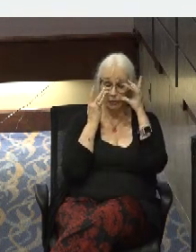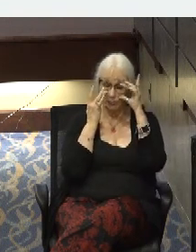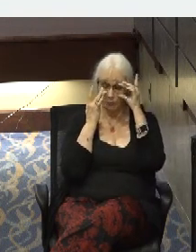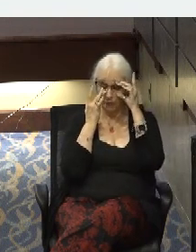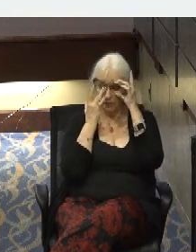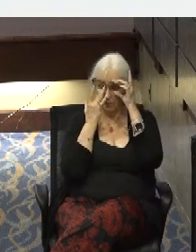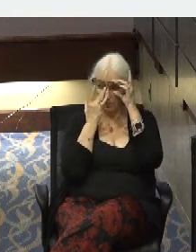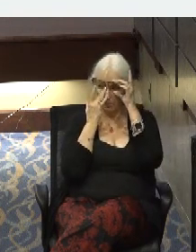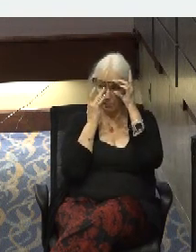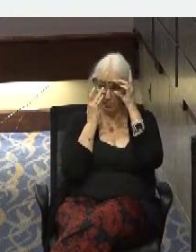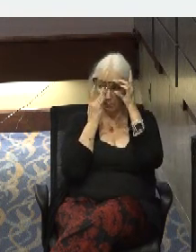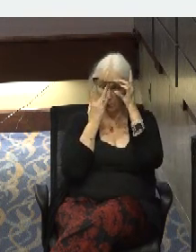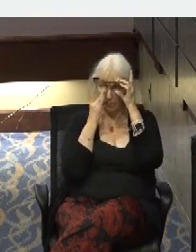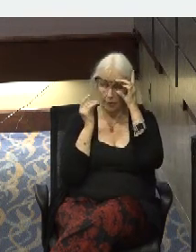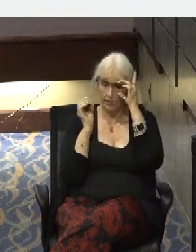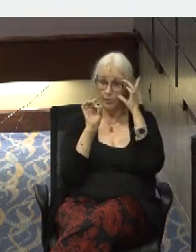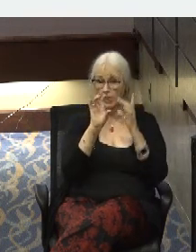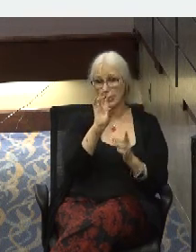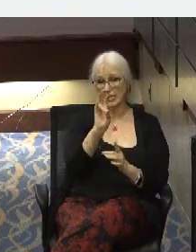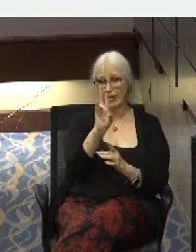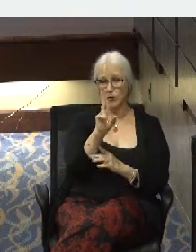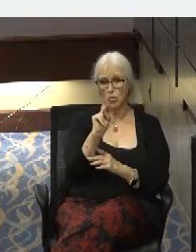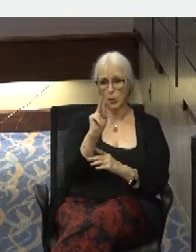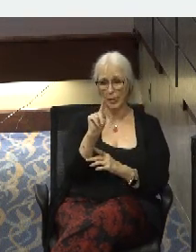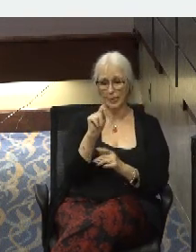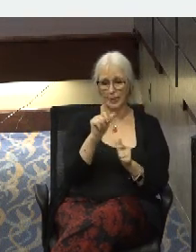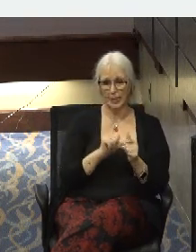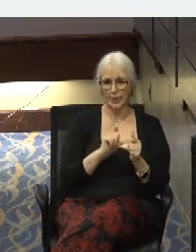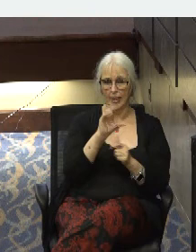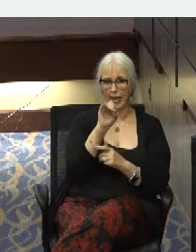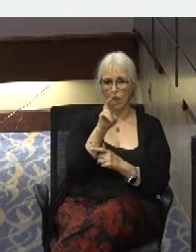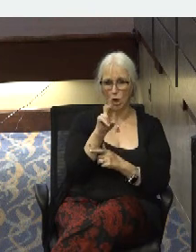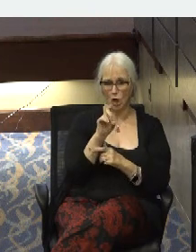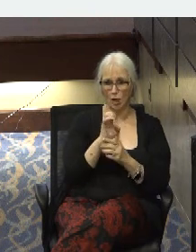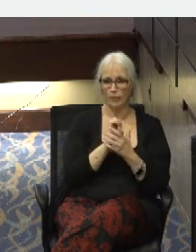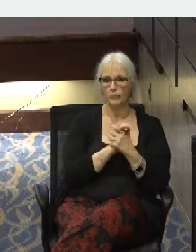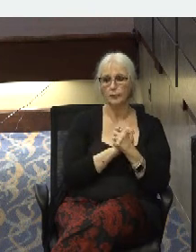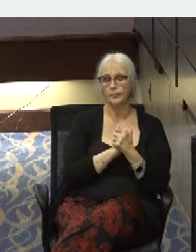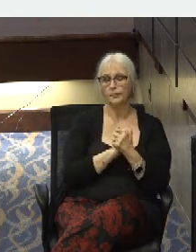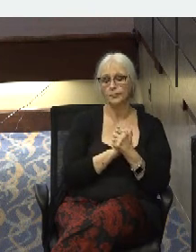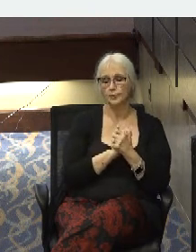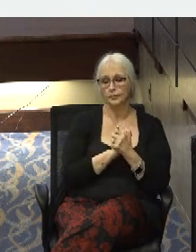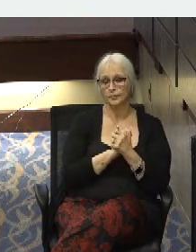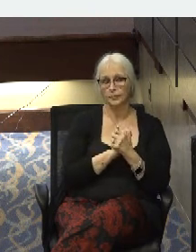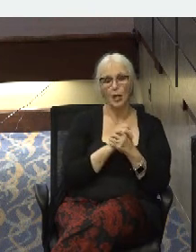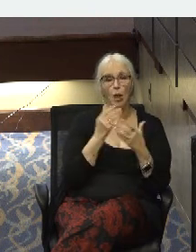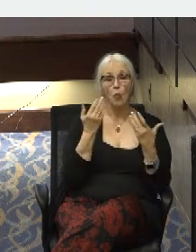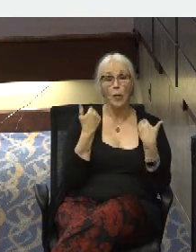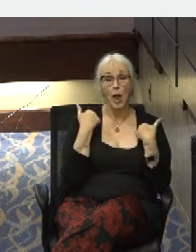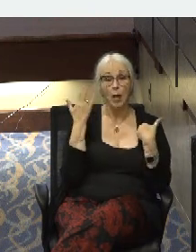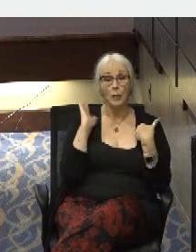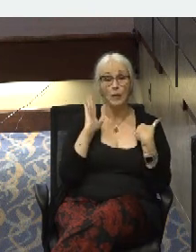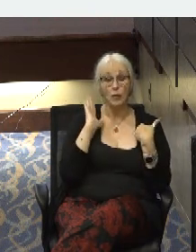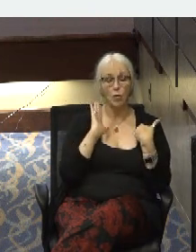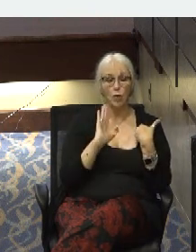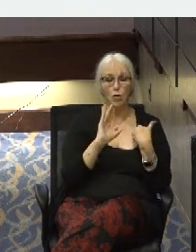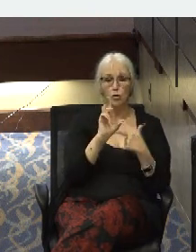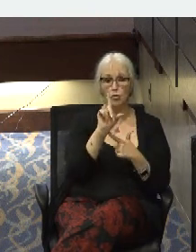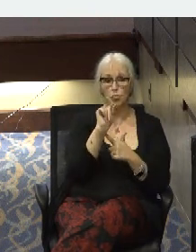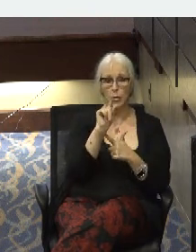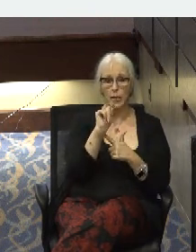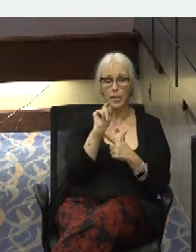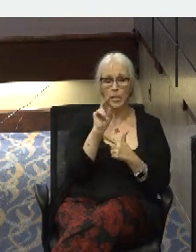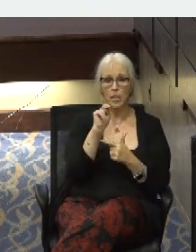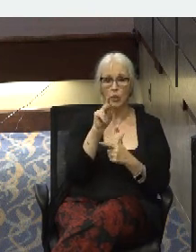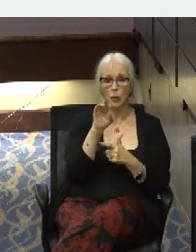Thank you. You're welcome. We had 20 notices mailed for